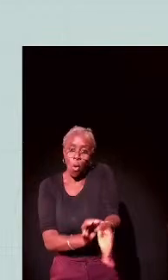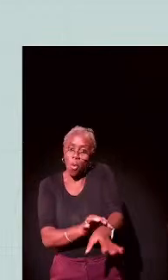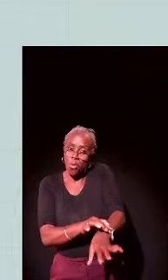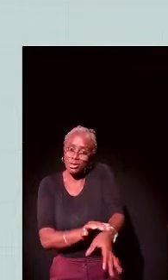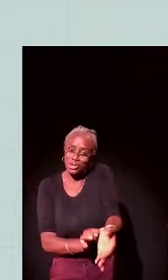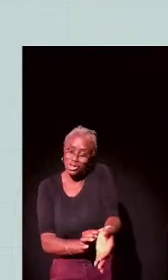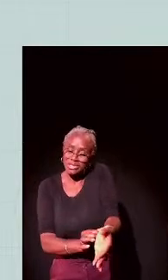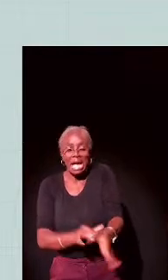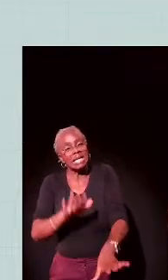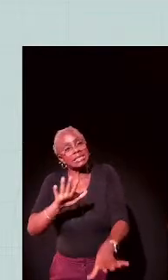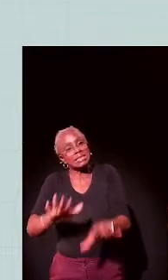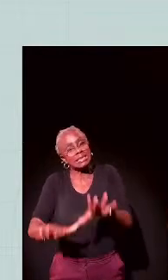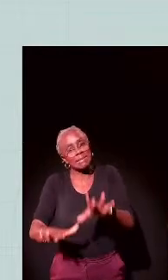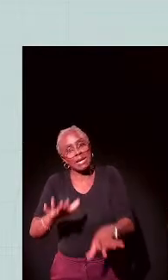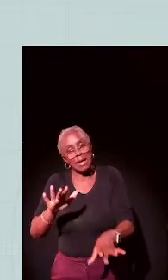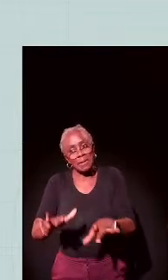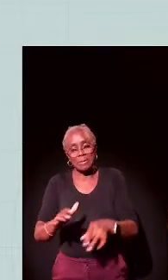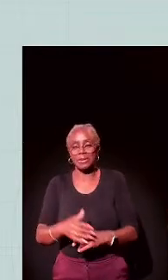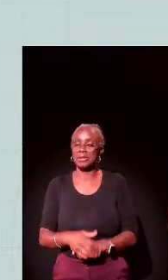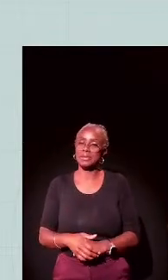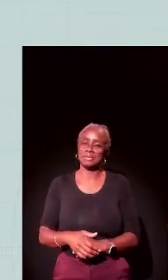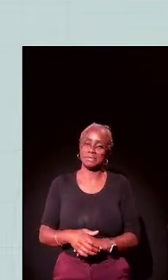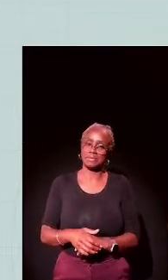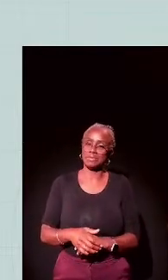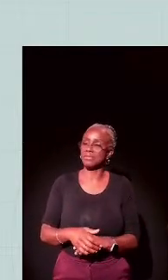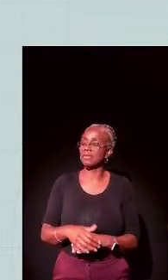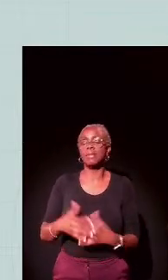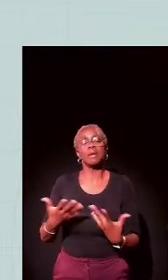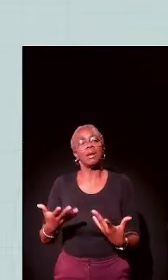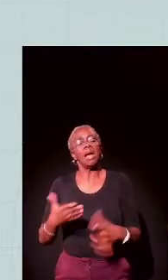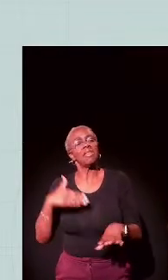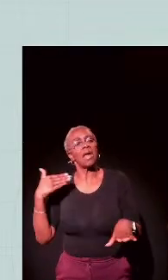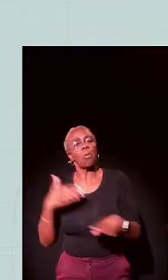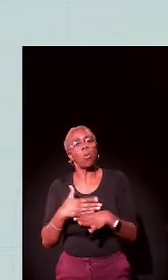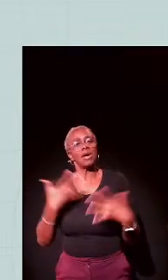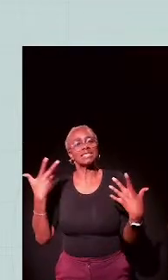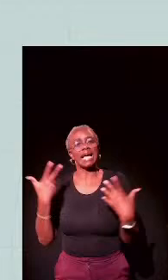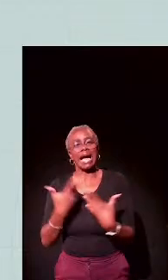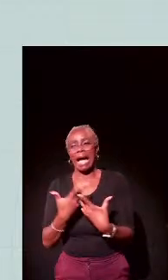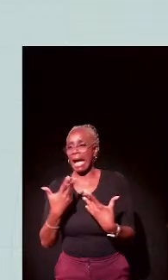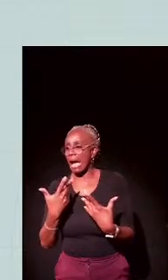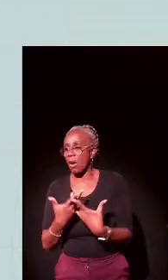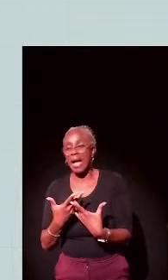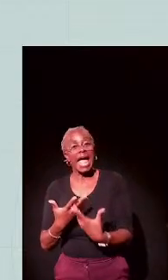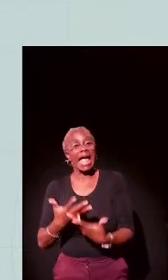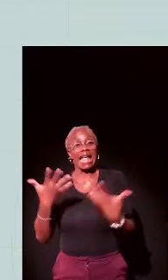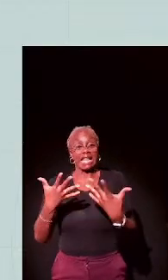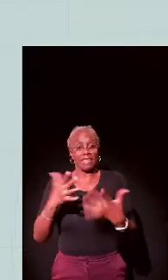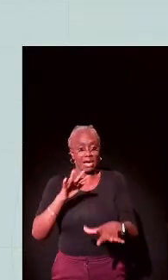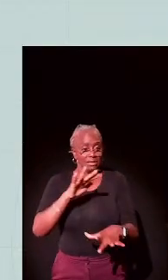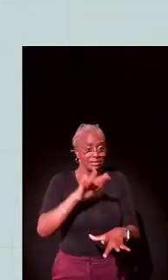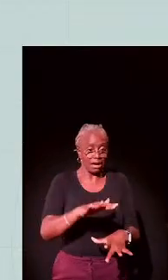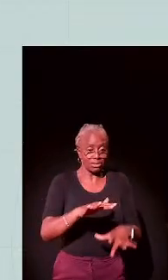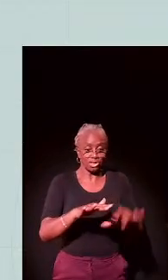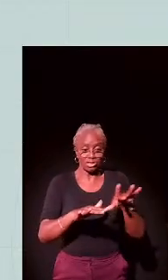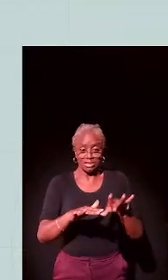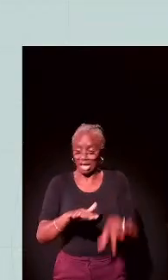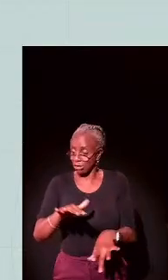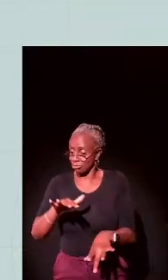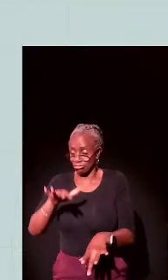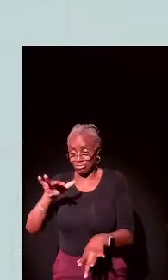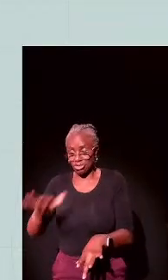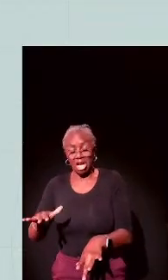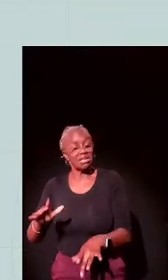your hand. And how it works really is that it turns anything you touch once you're wearing it, no matter